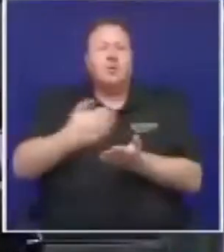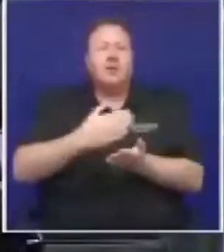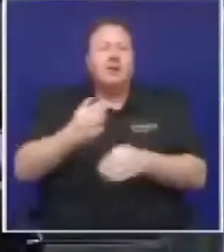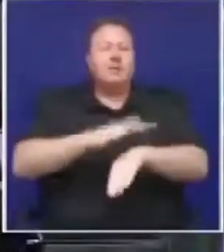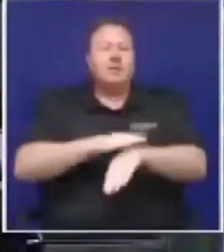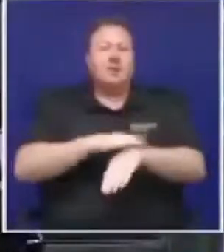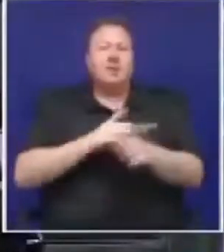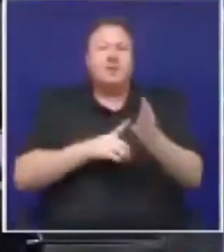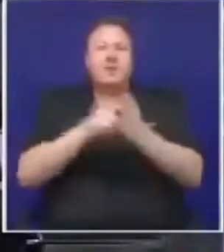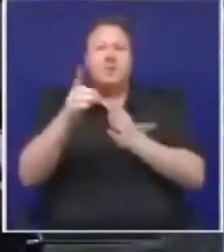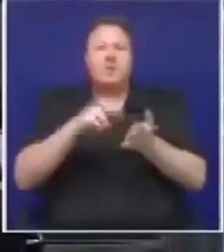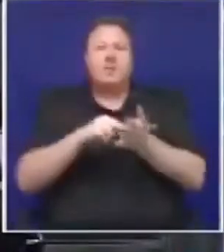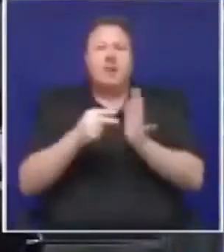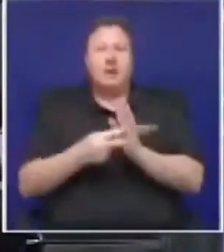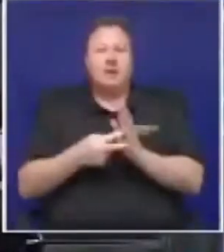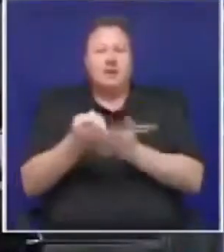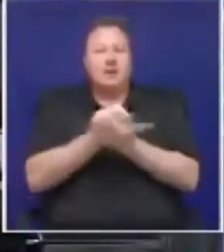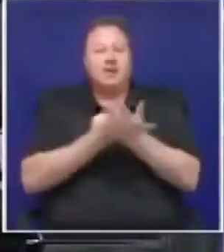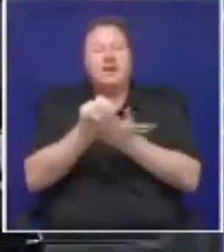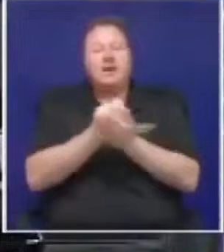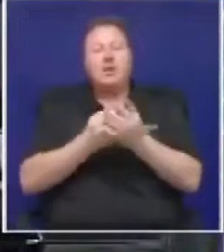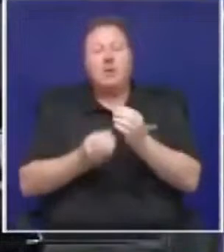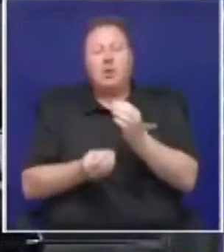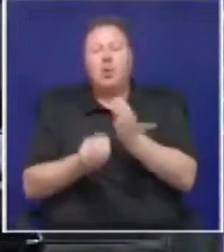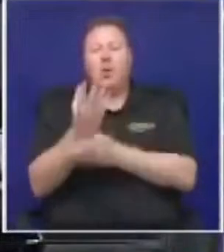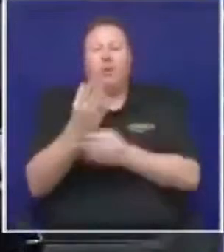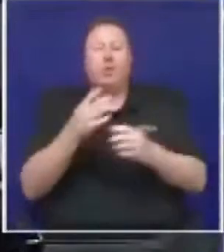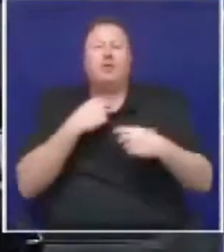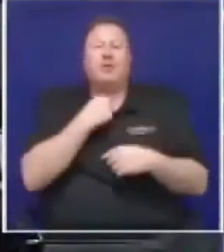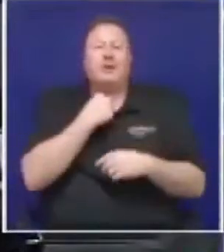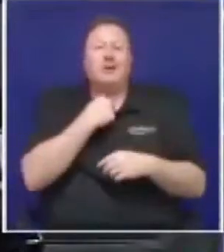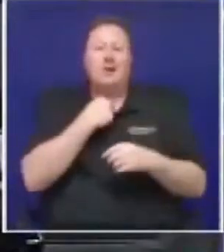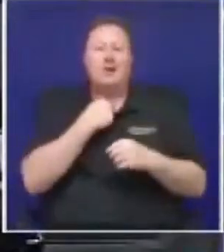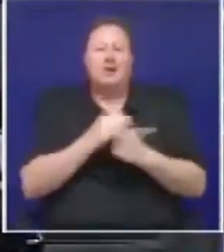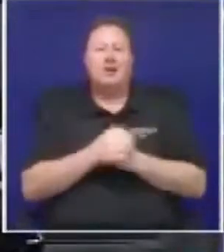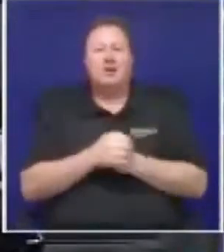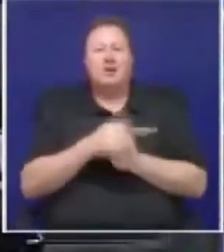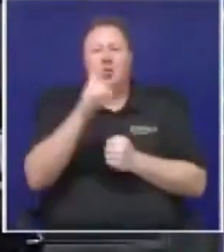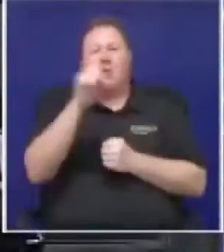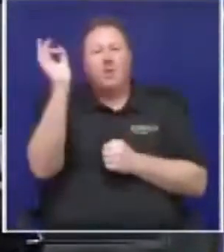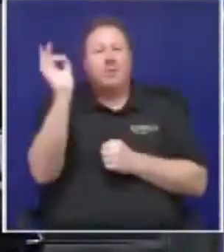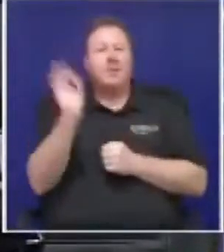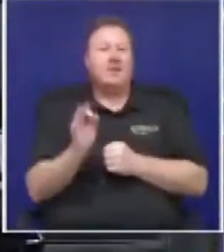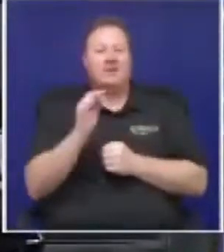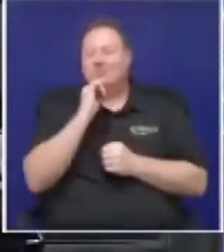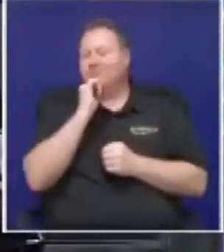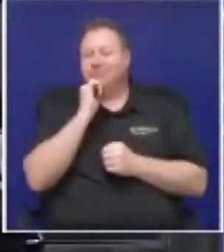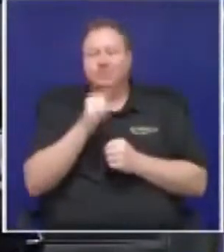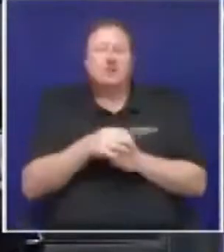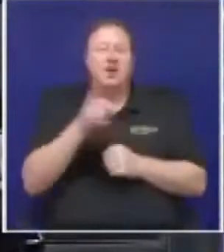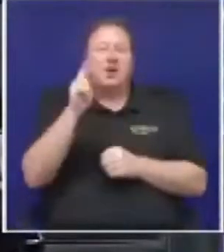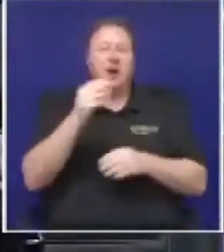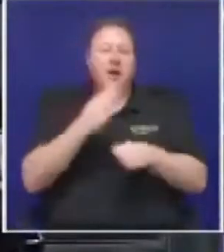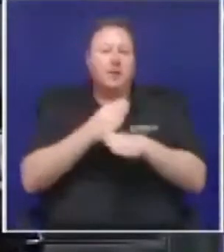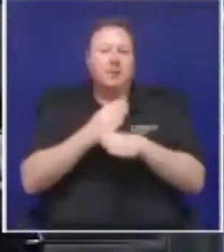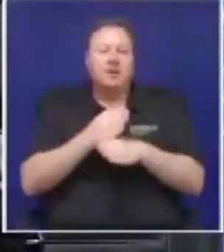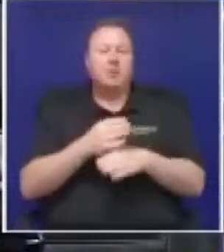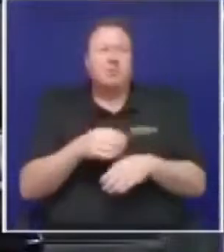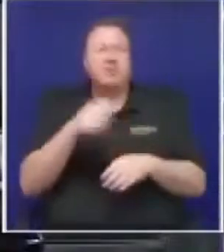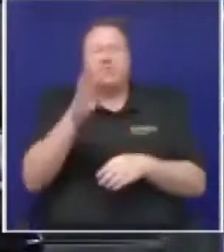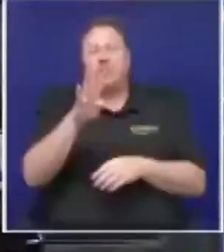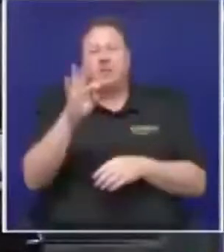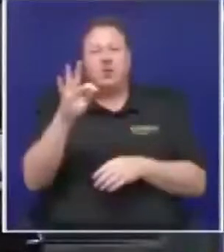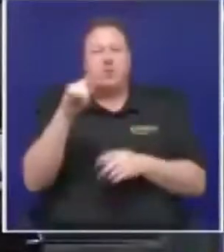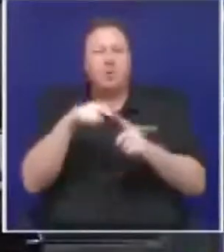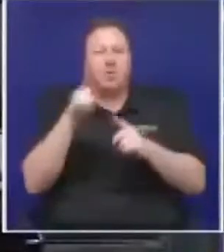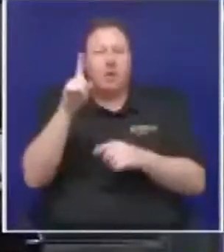real inclusive economic growth remains stagnant at below 1%, non-existent basically, unemployment sits at 43.1%,